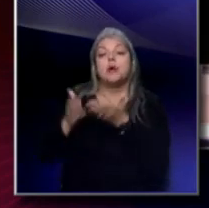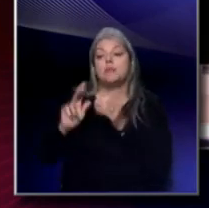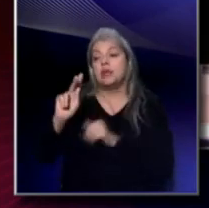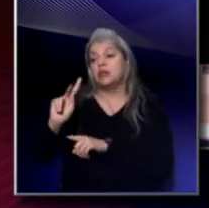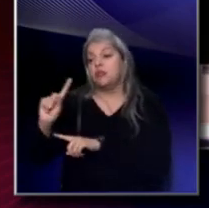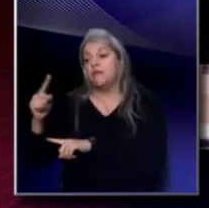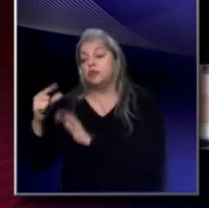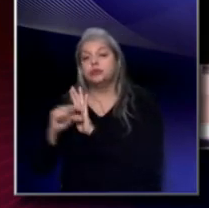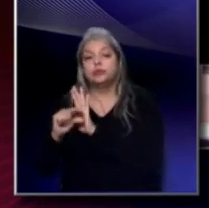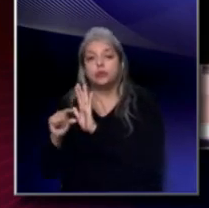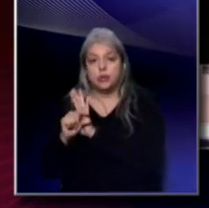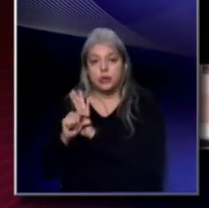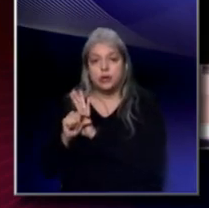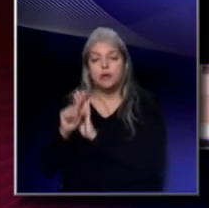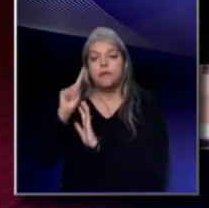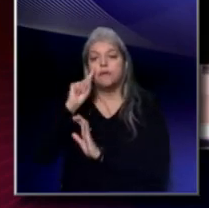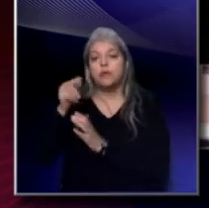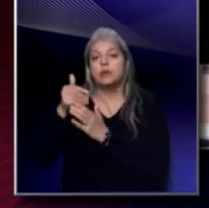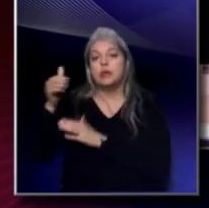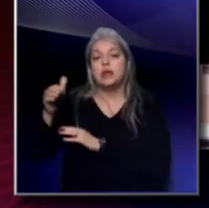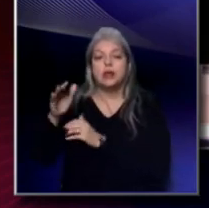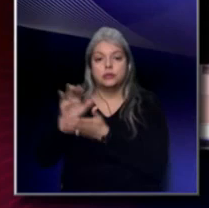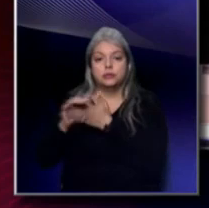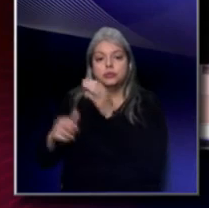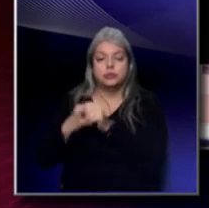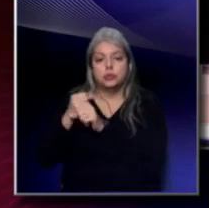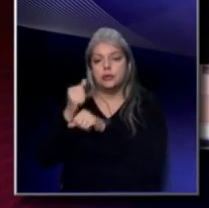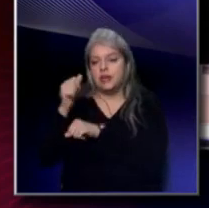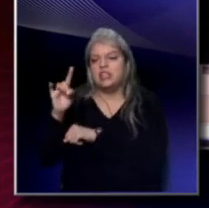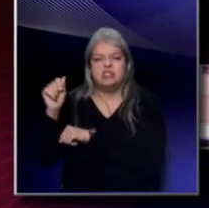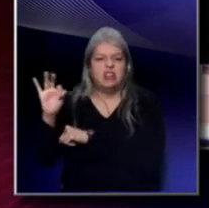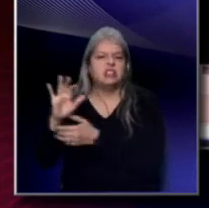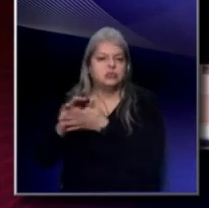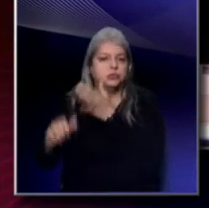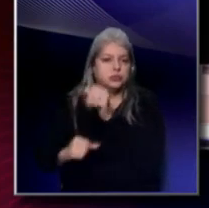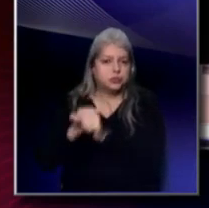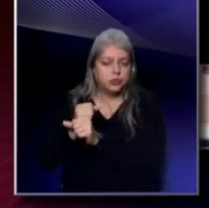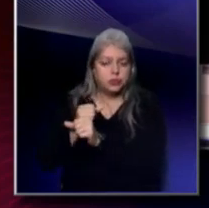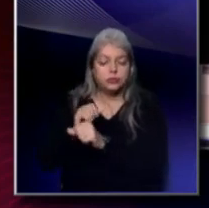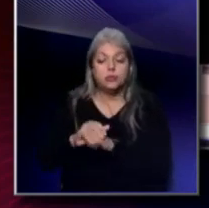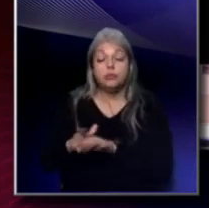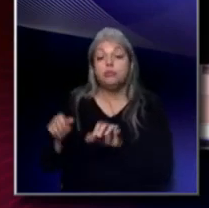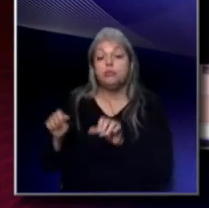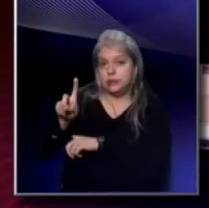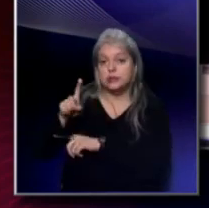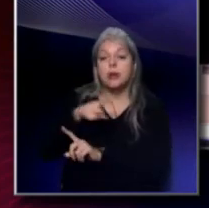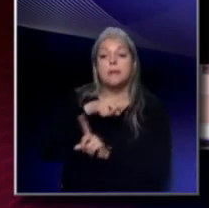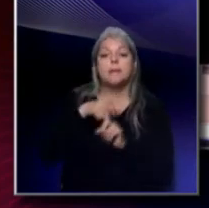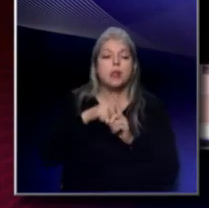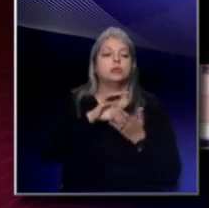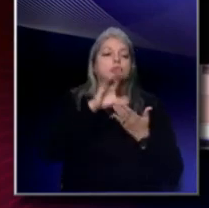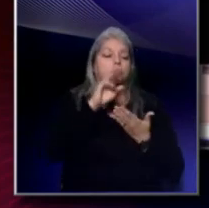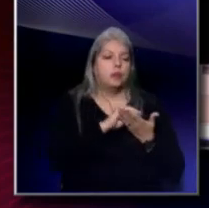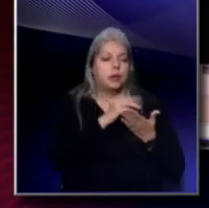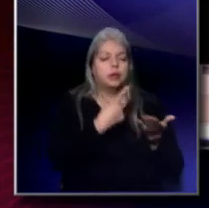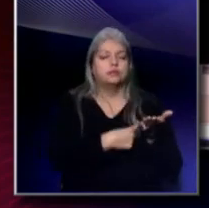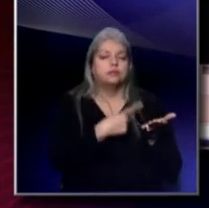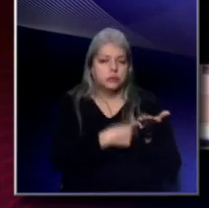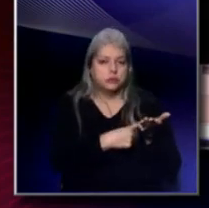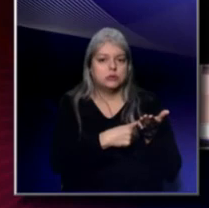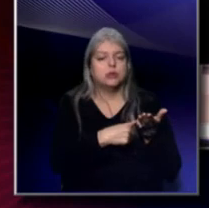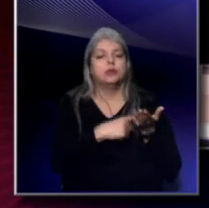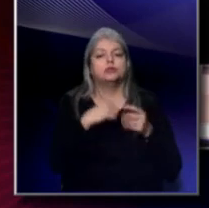first grade for next school year, the 18-19 school year, and perhaps look at a plan how in discussion and